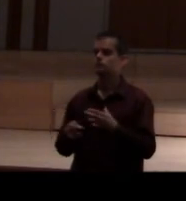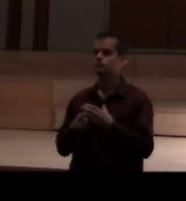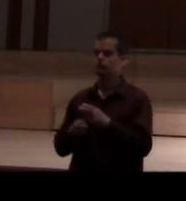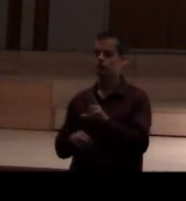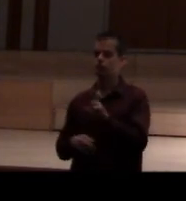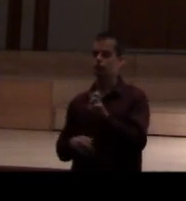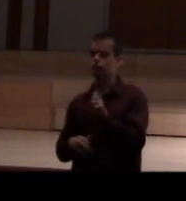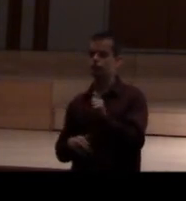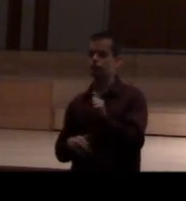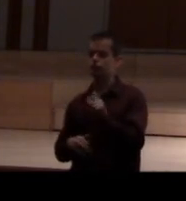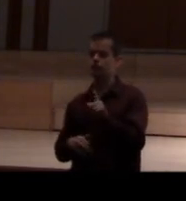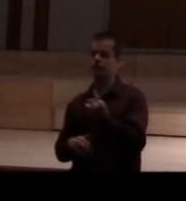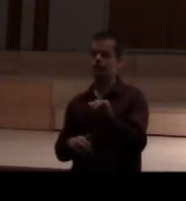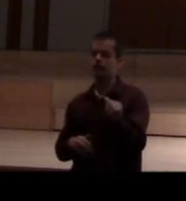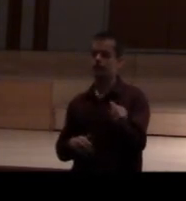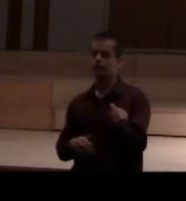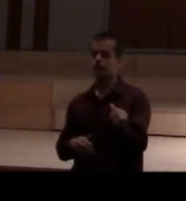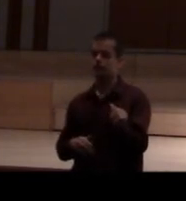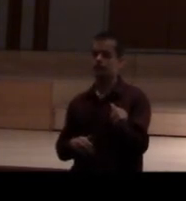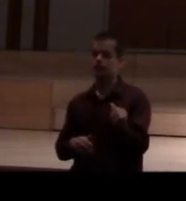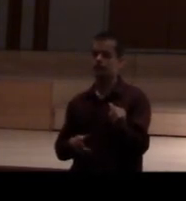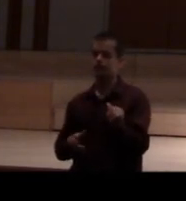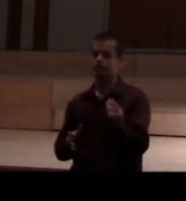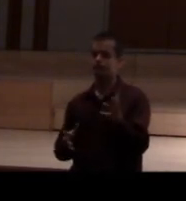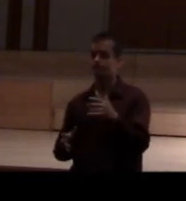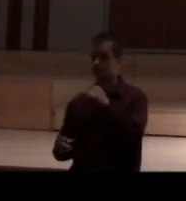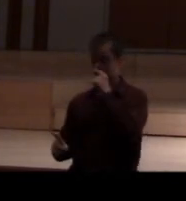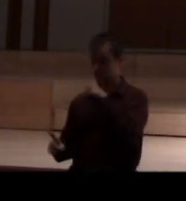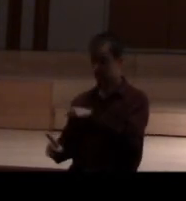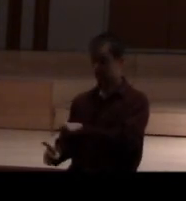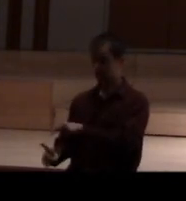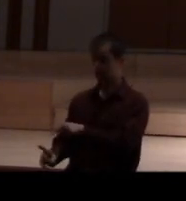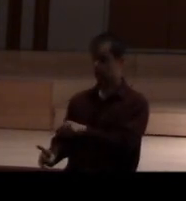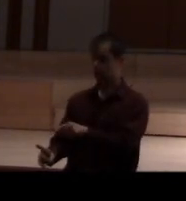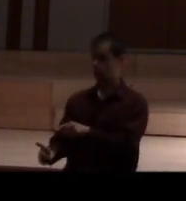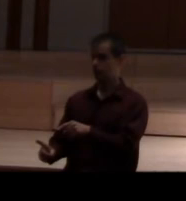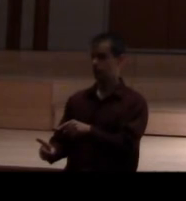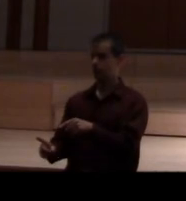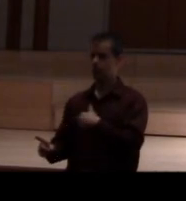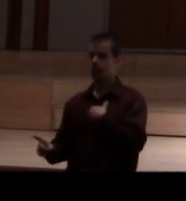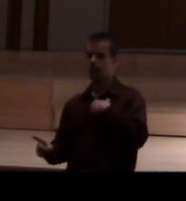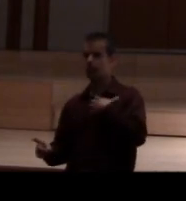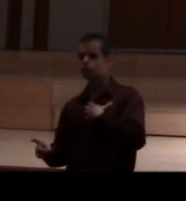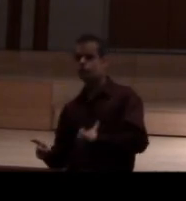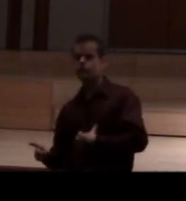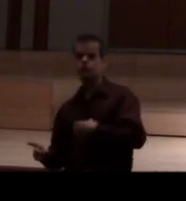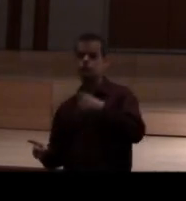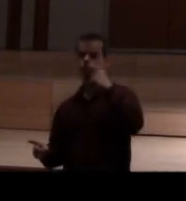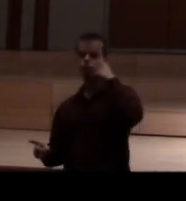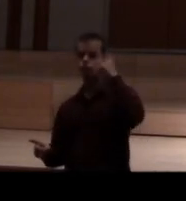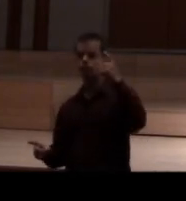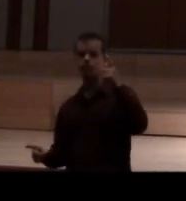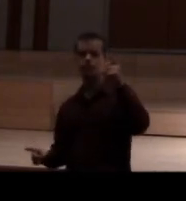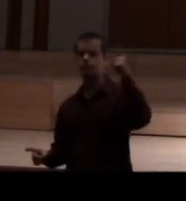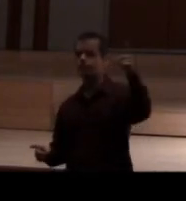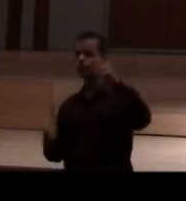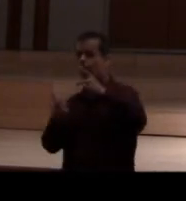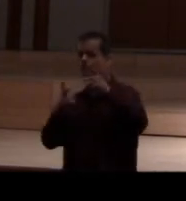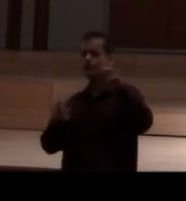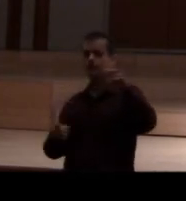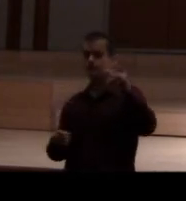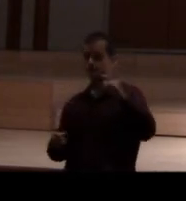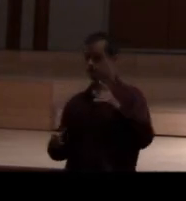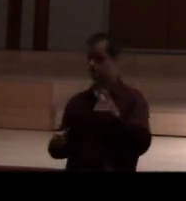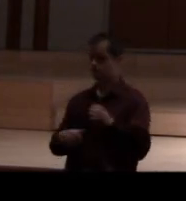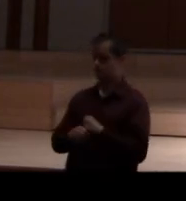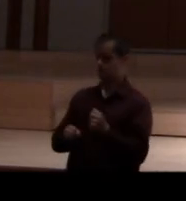to help kids bring to life some wish, dream, far place, any of those kinds of things. And